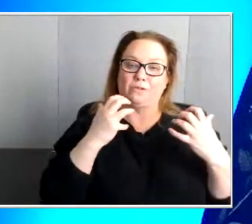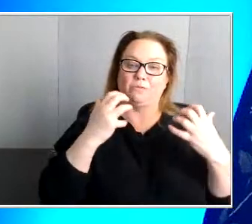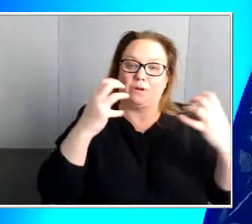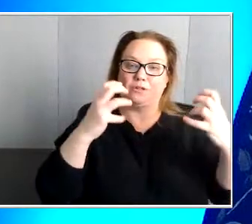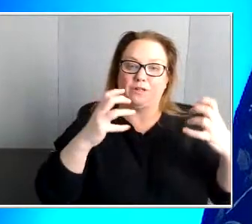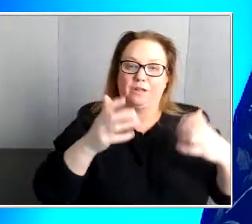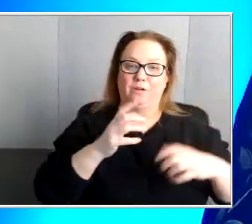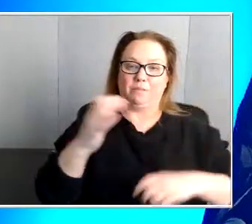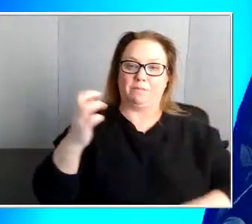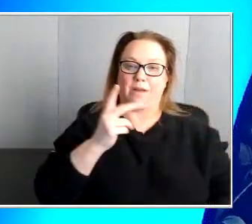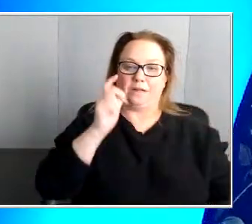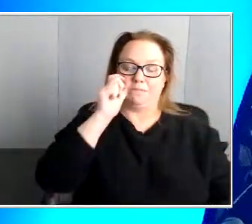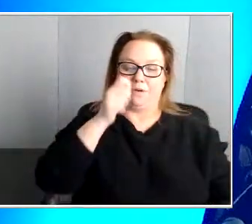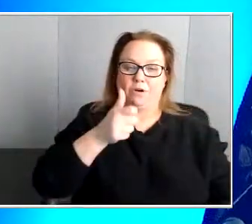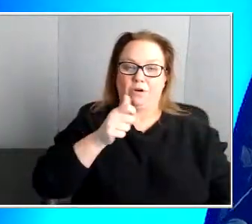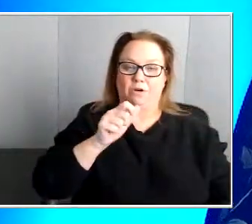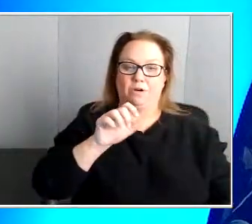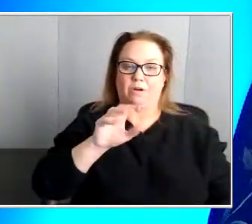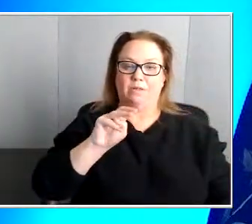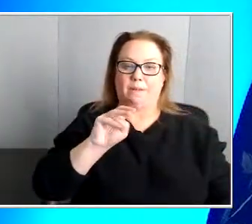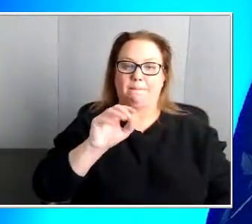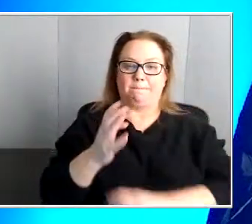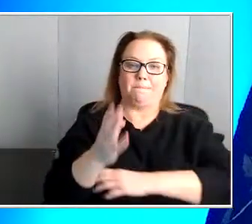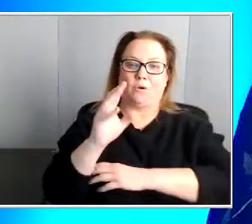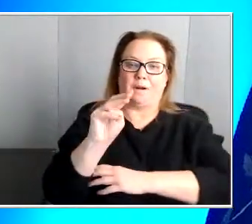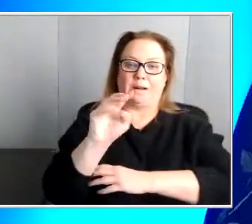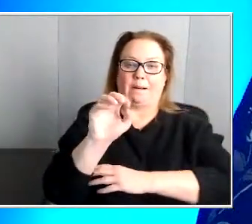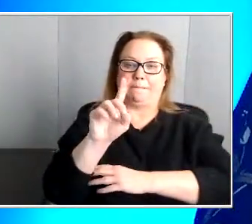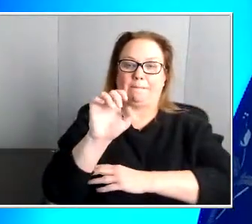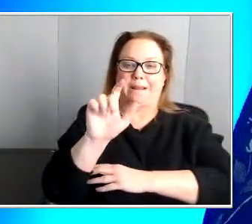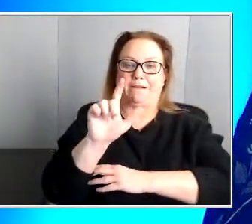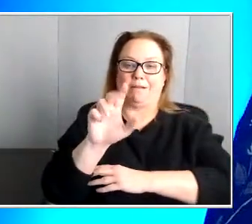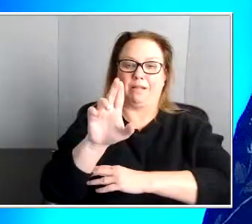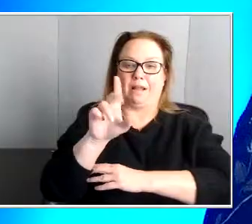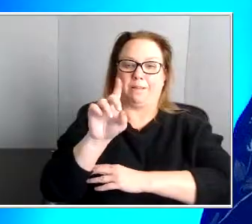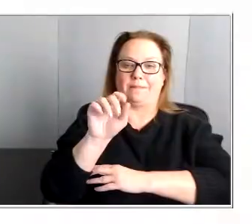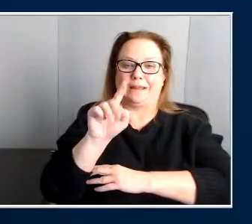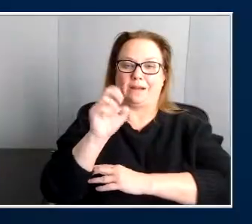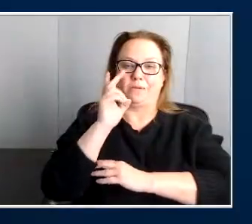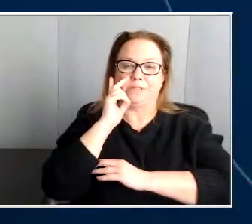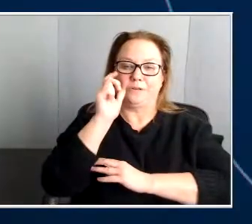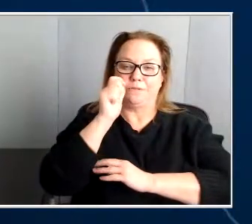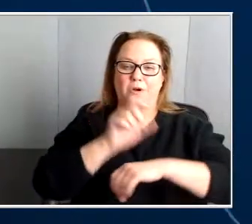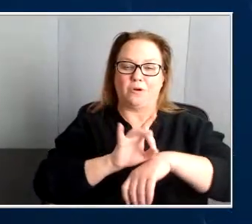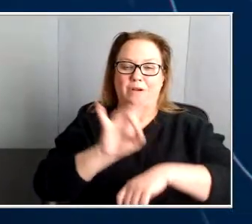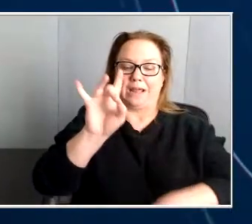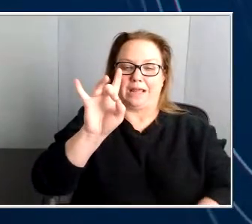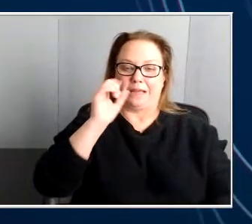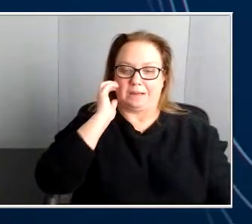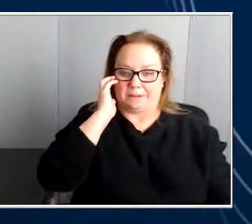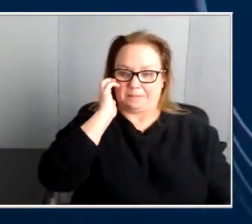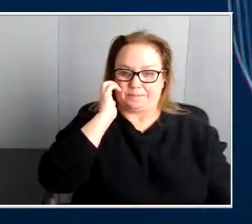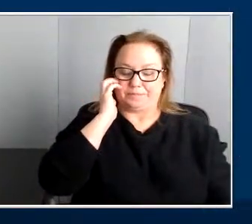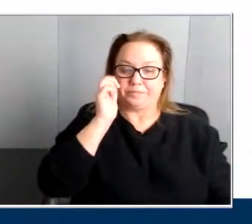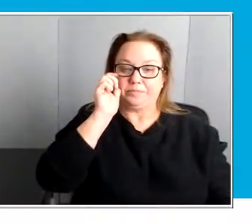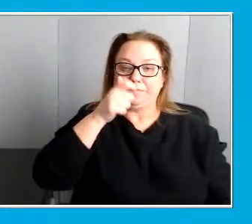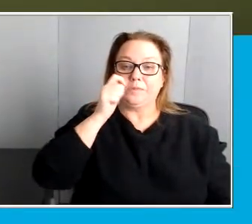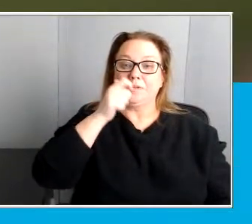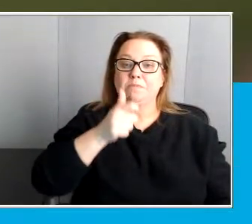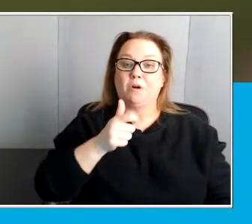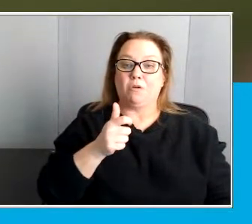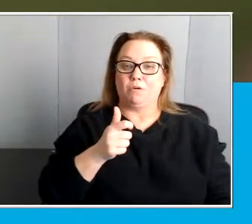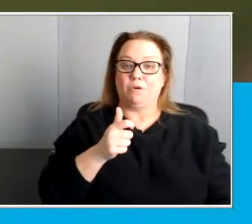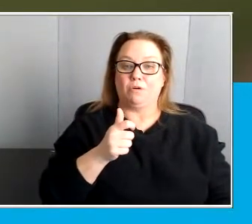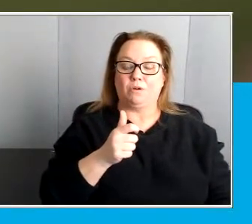tomorrow with another edition of the Morning Medical Update. So we hope you can join us then. We'll see you tomorrow at 8. Coming up tomorrow on the Morning Medical Update.